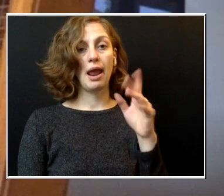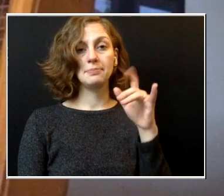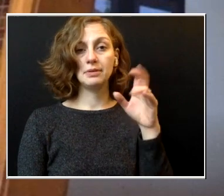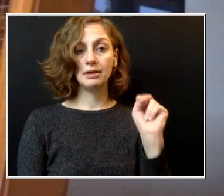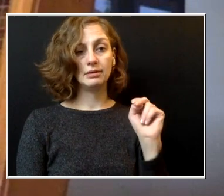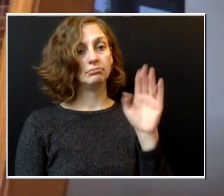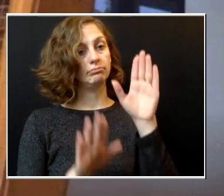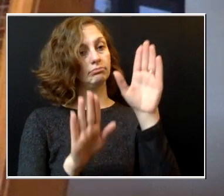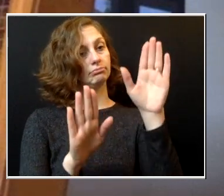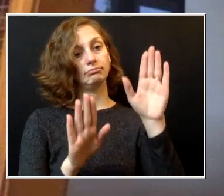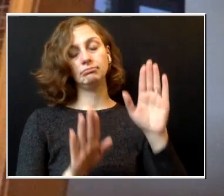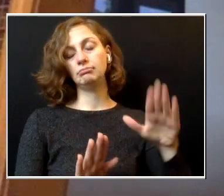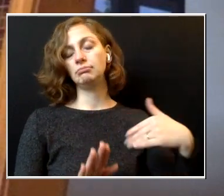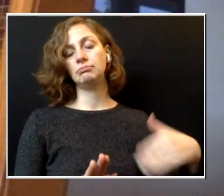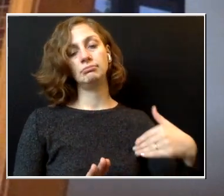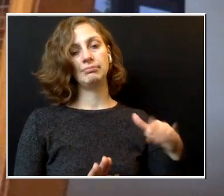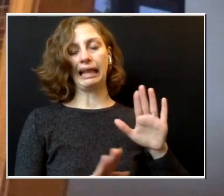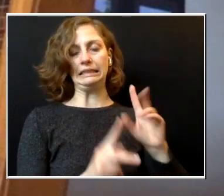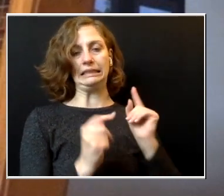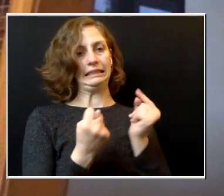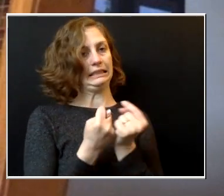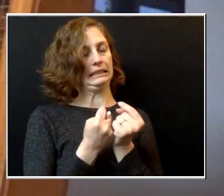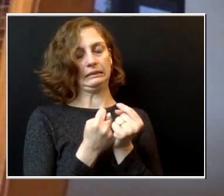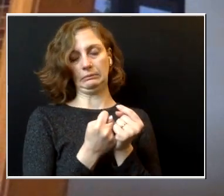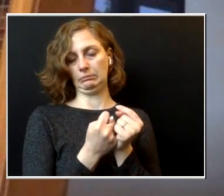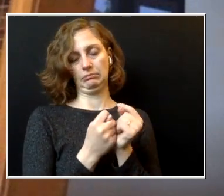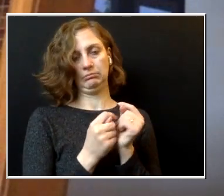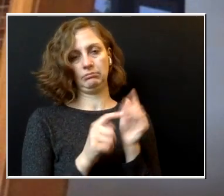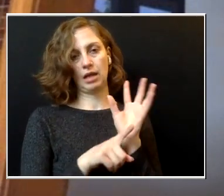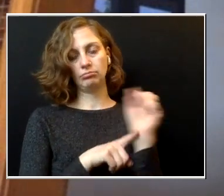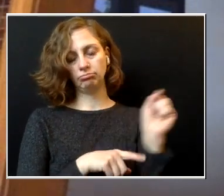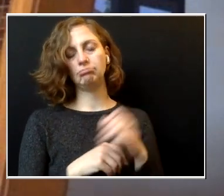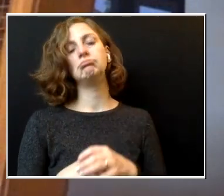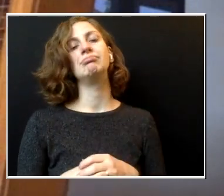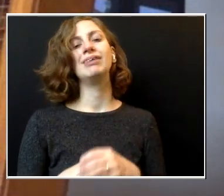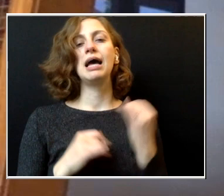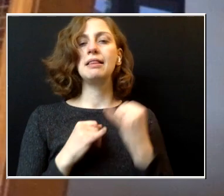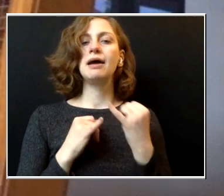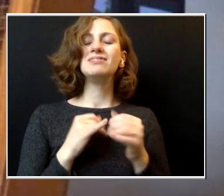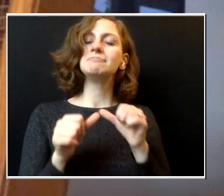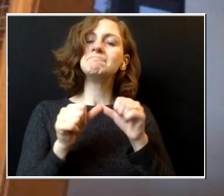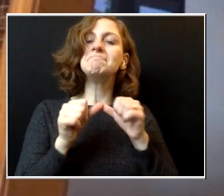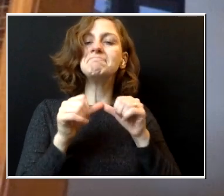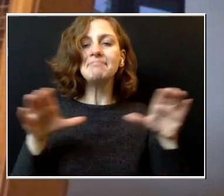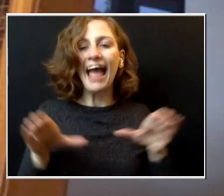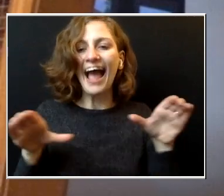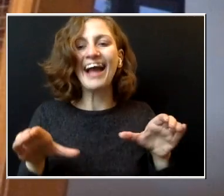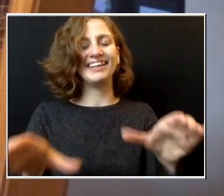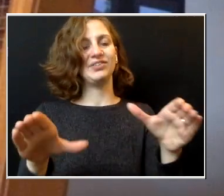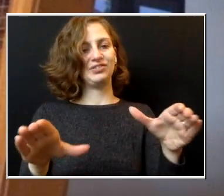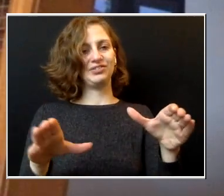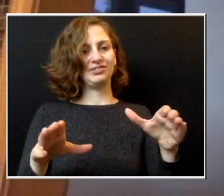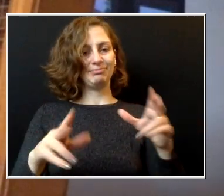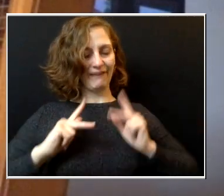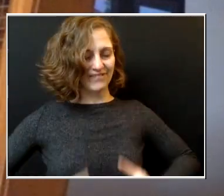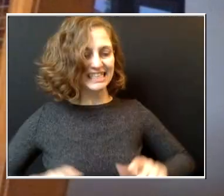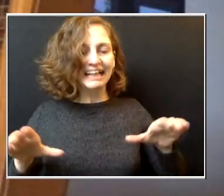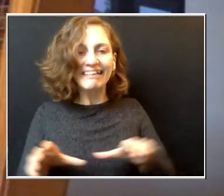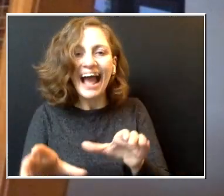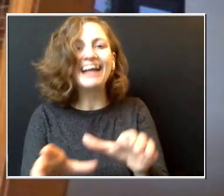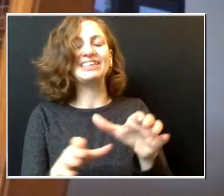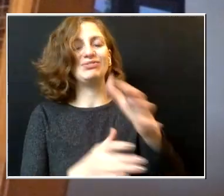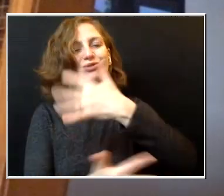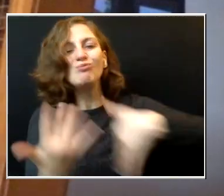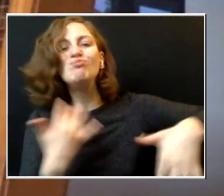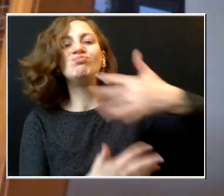think the research is so important. And lastly, just stay active physically, socially. I just